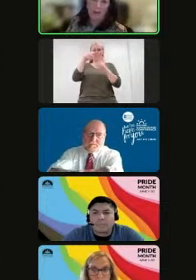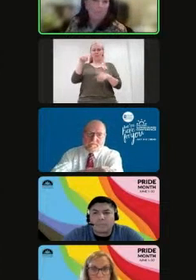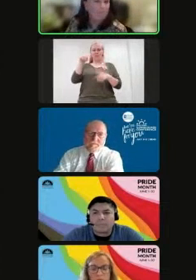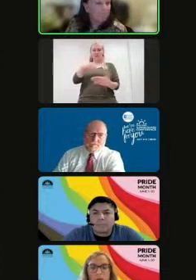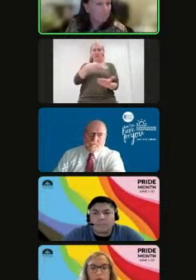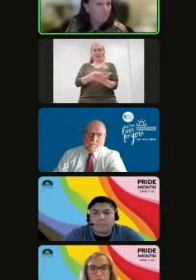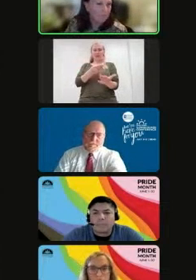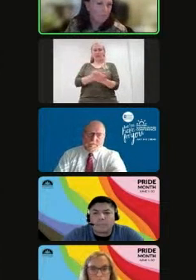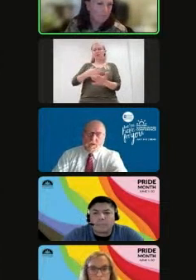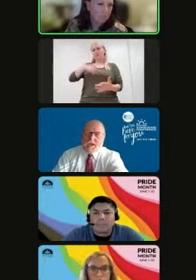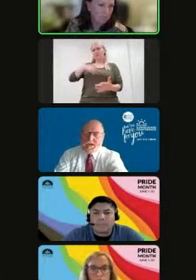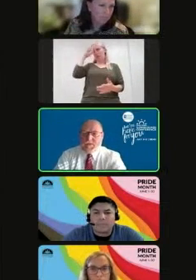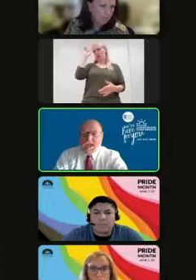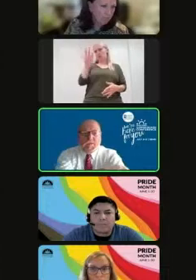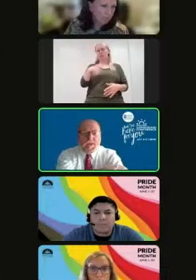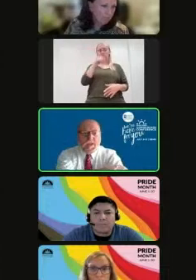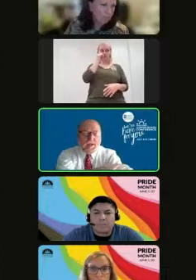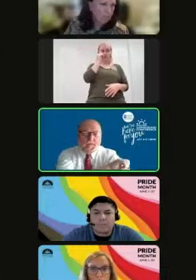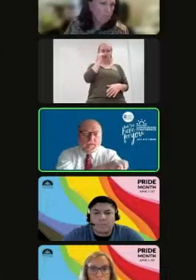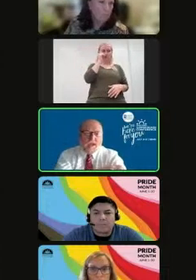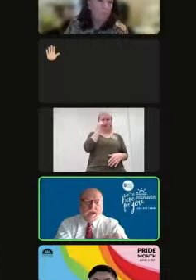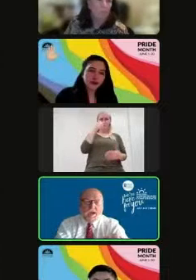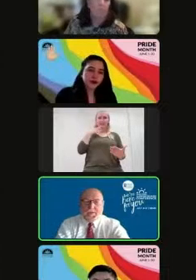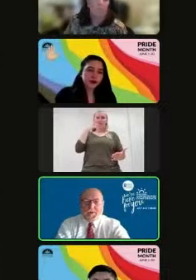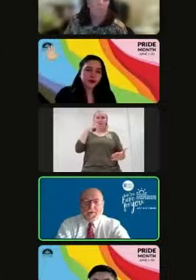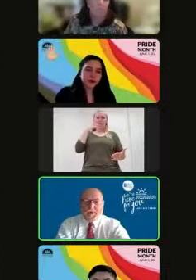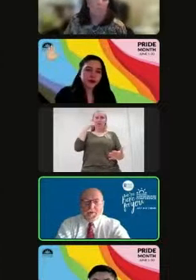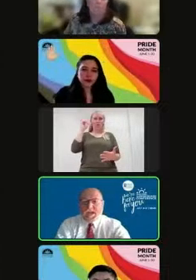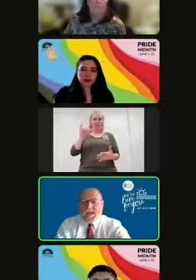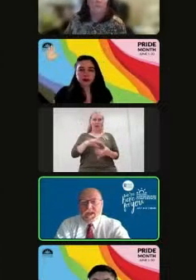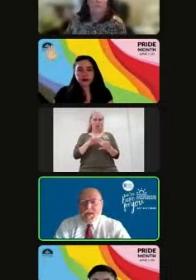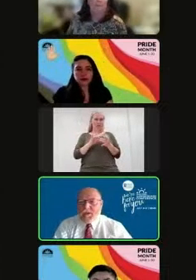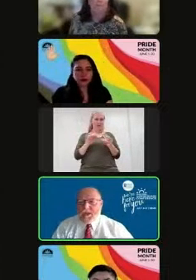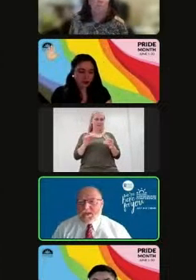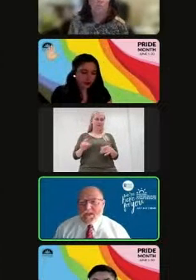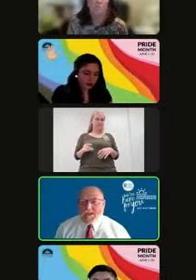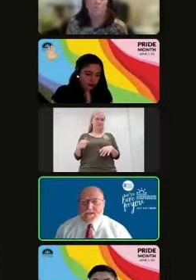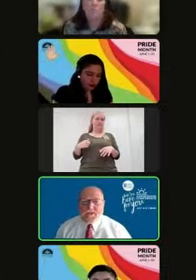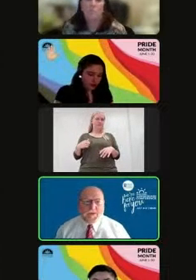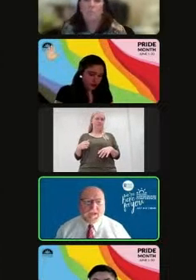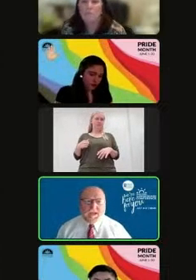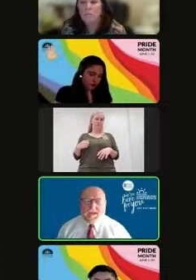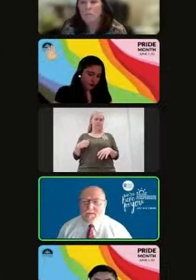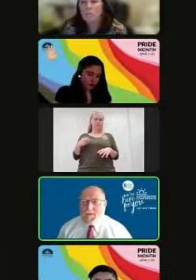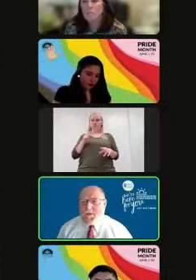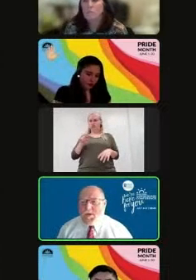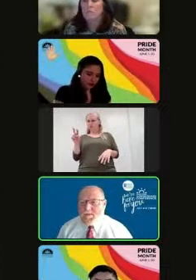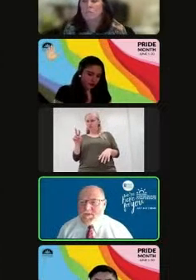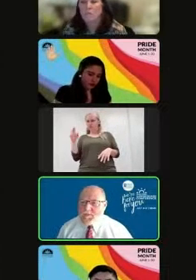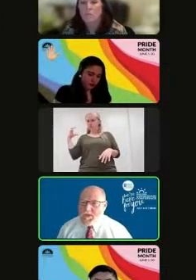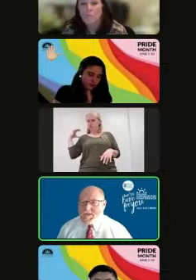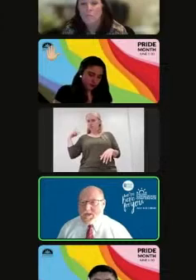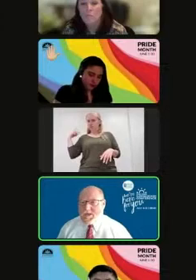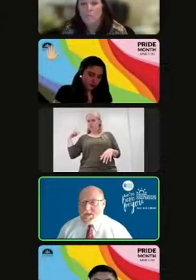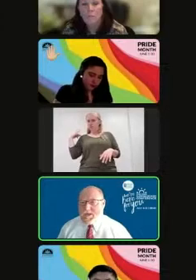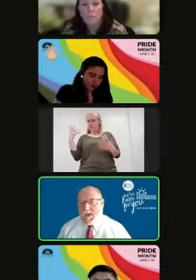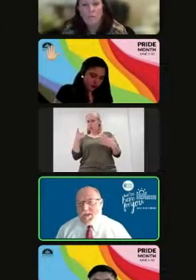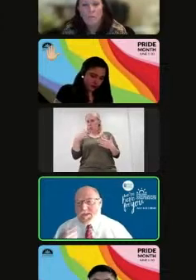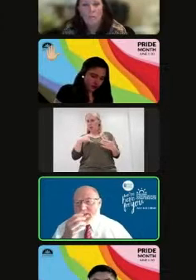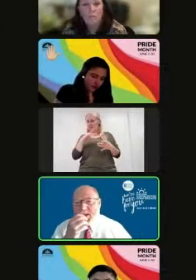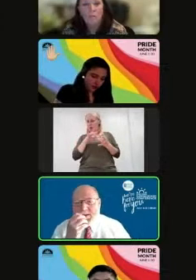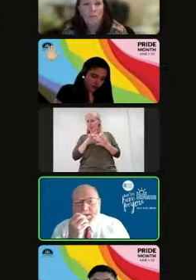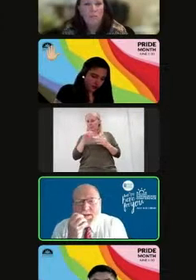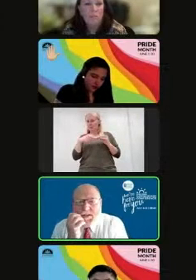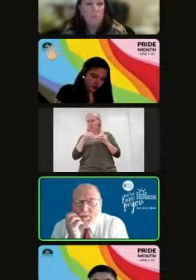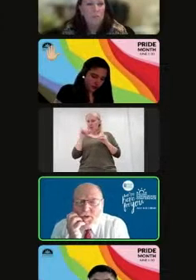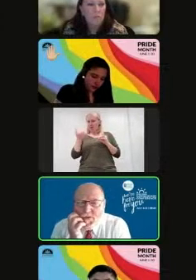it. Okay, thank you for that comment, Marty. I'm looking to the superintendent, and maybe you have some thoughts on this